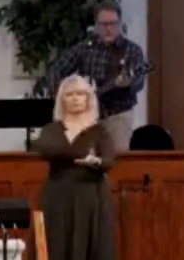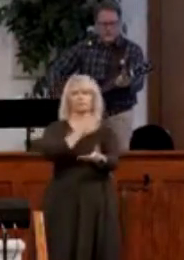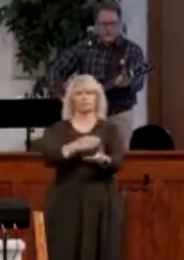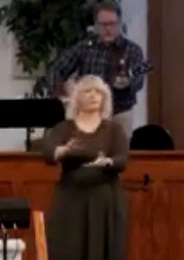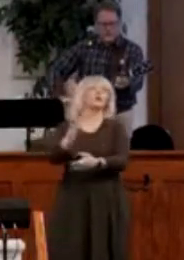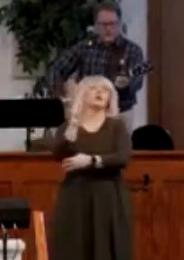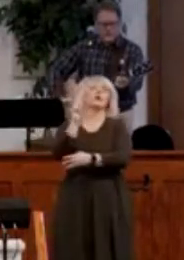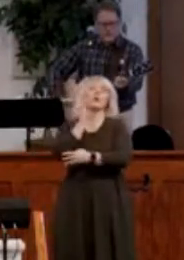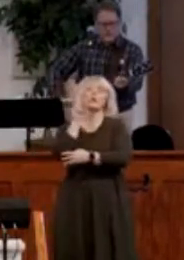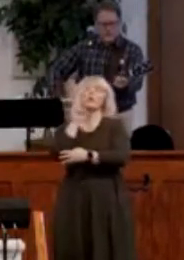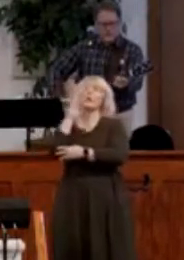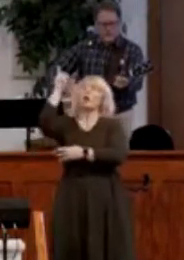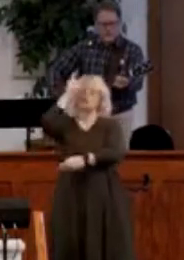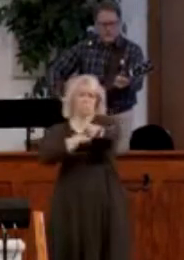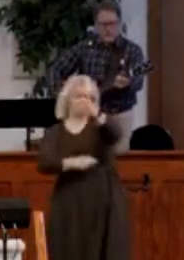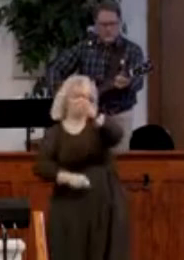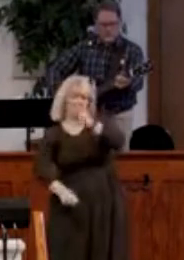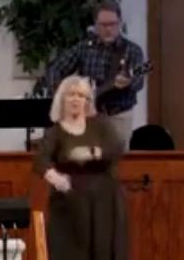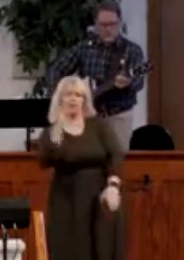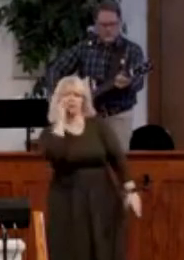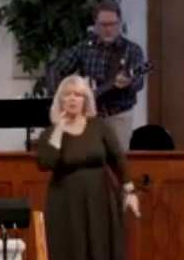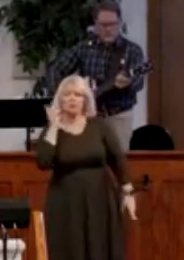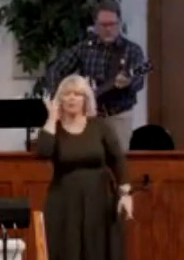Water you turned into wine,